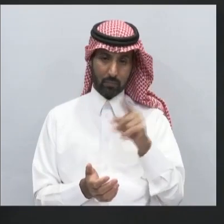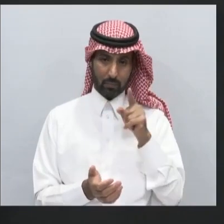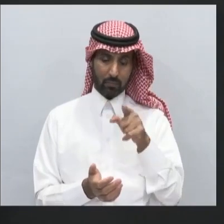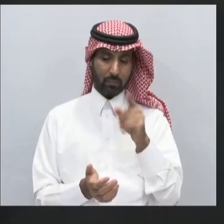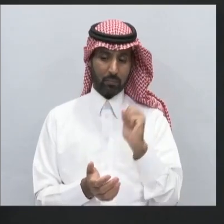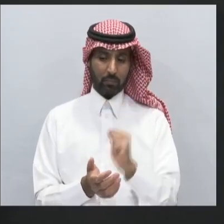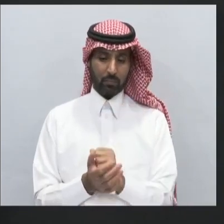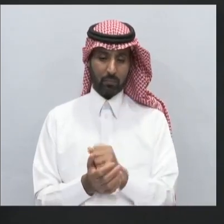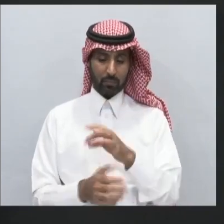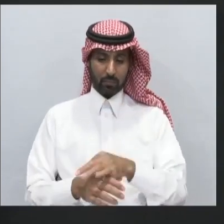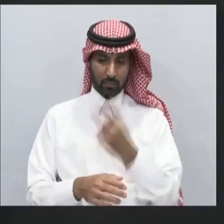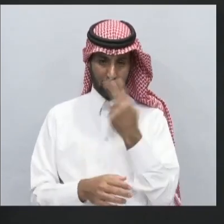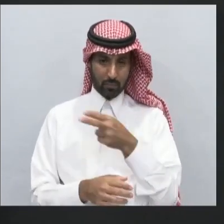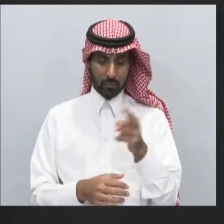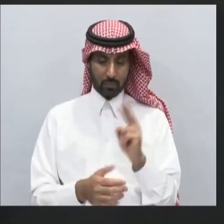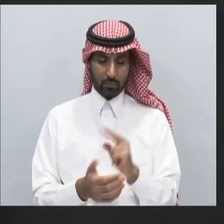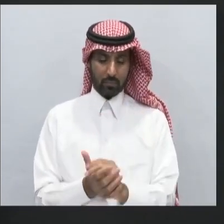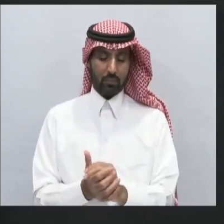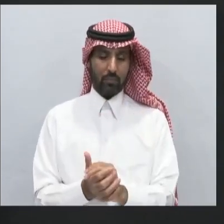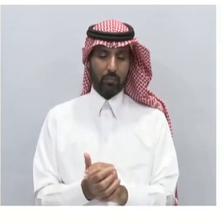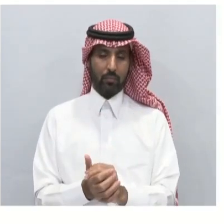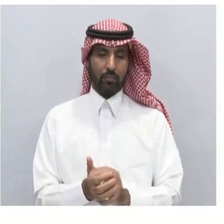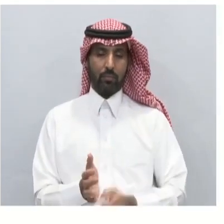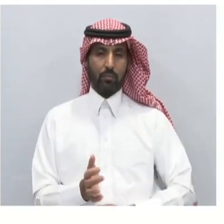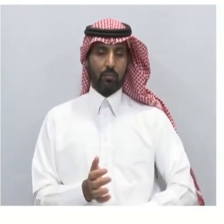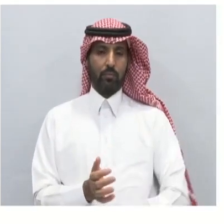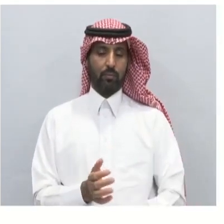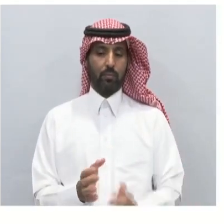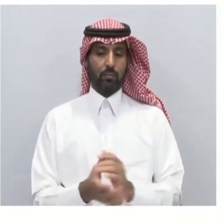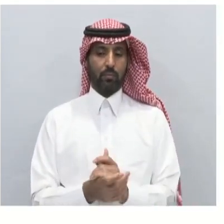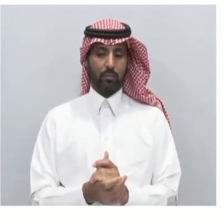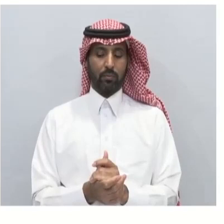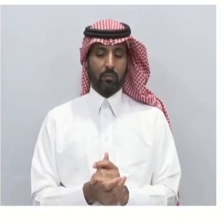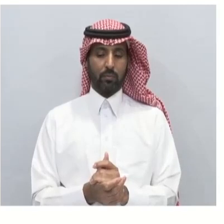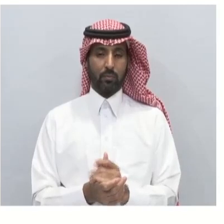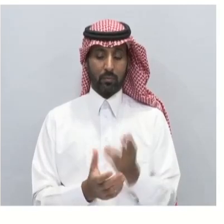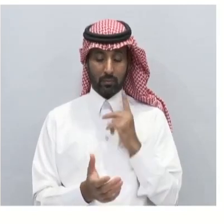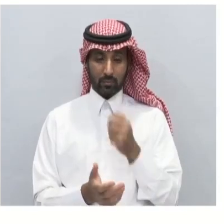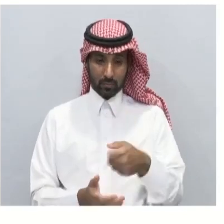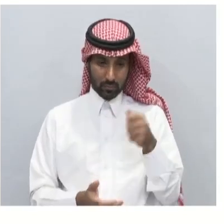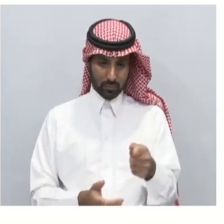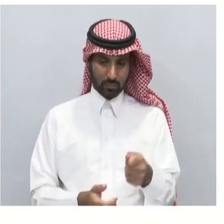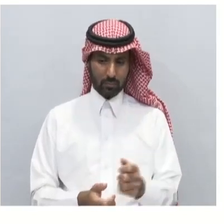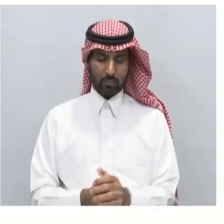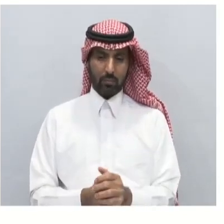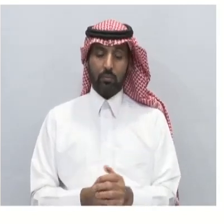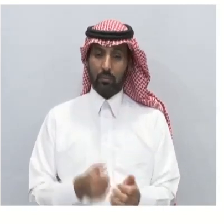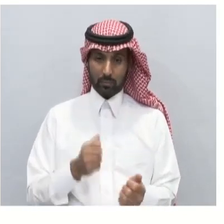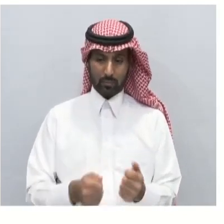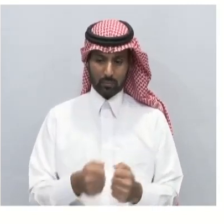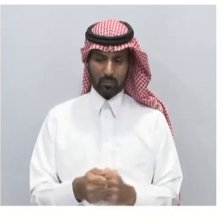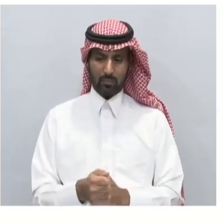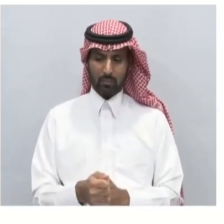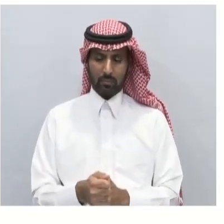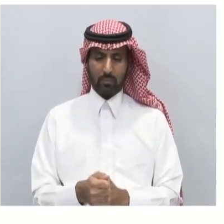on the people around you, okay? Your community. Now here we have shaking hands. They are